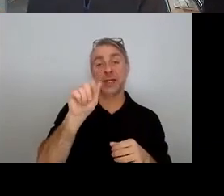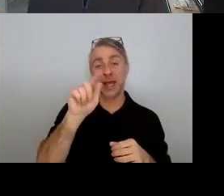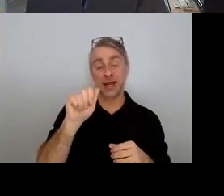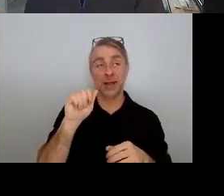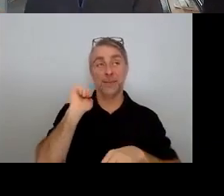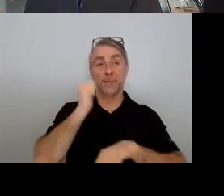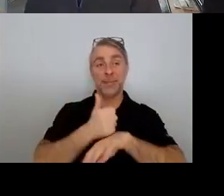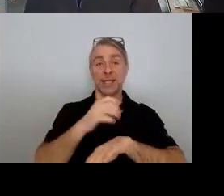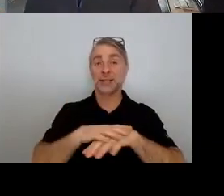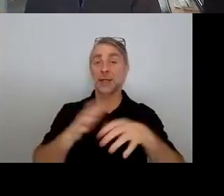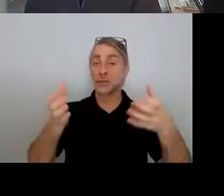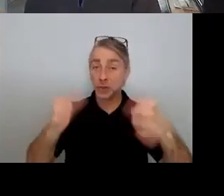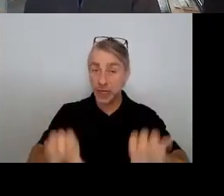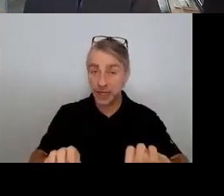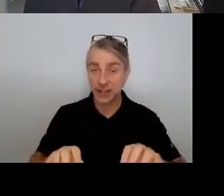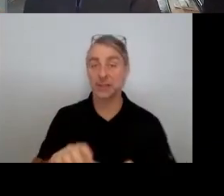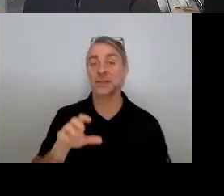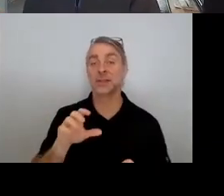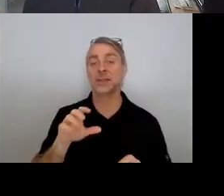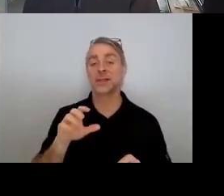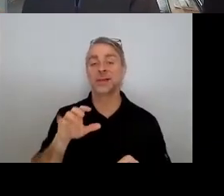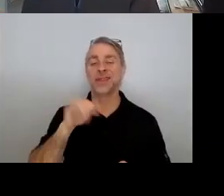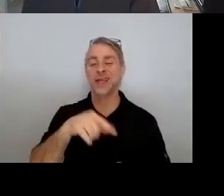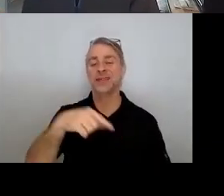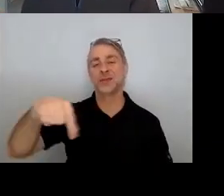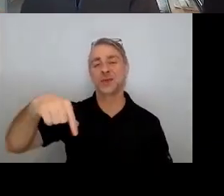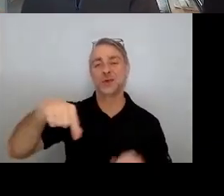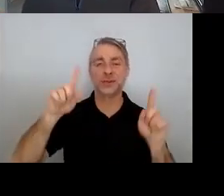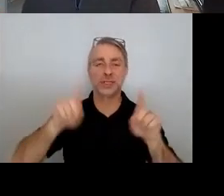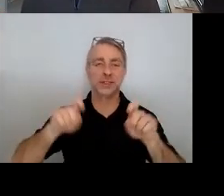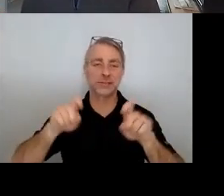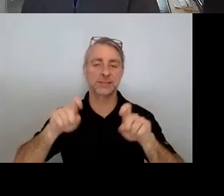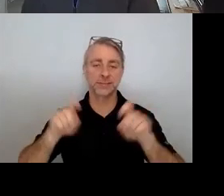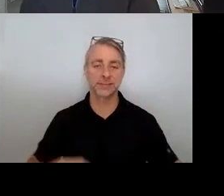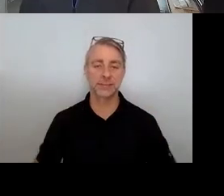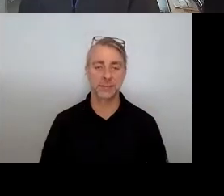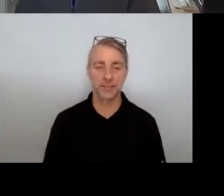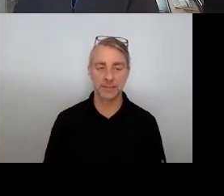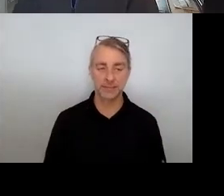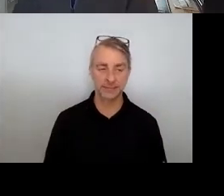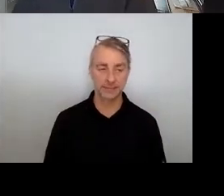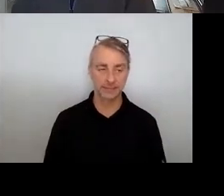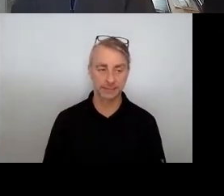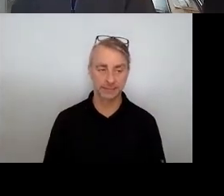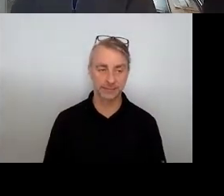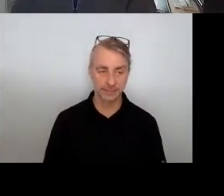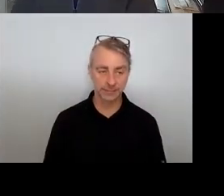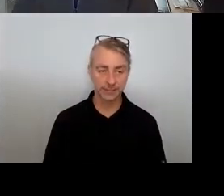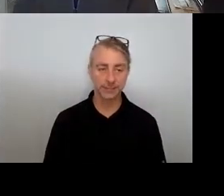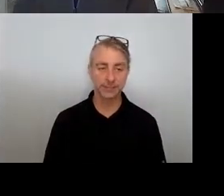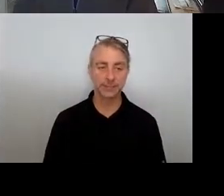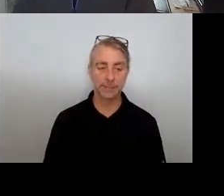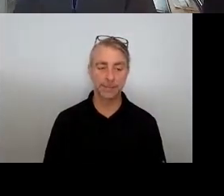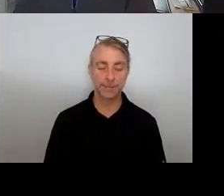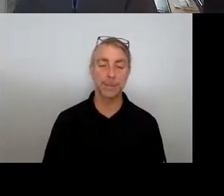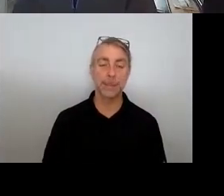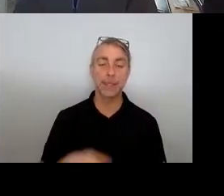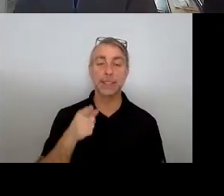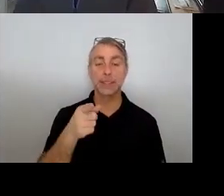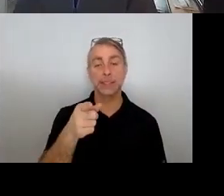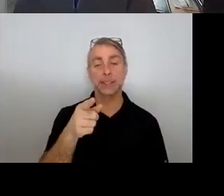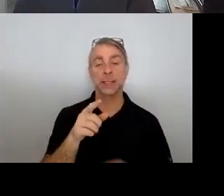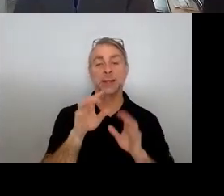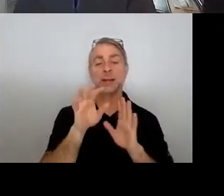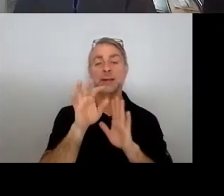basically. And that's what the Q-test is basically going to test. Here's the formula for a